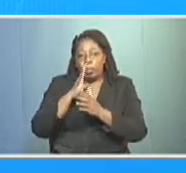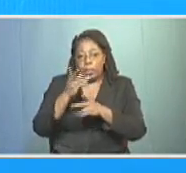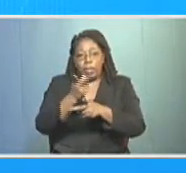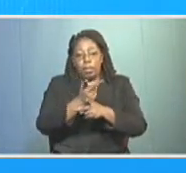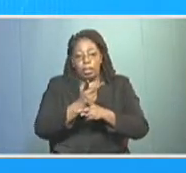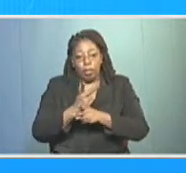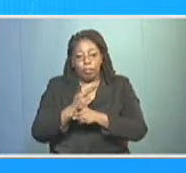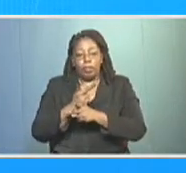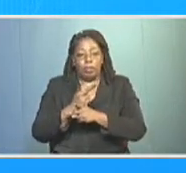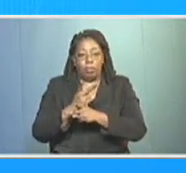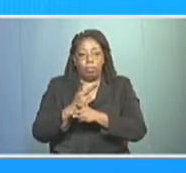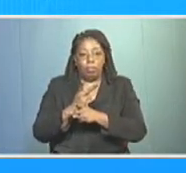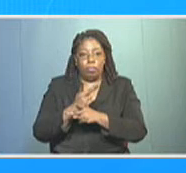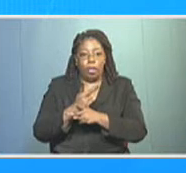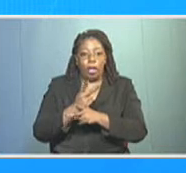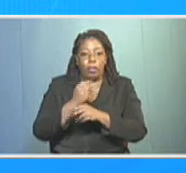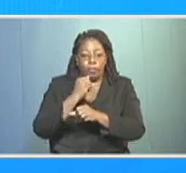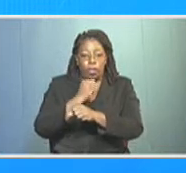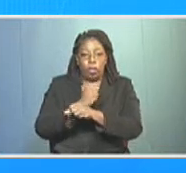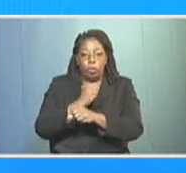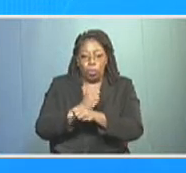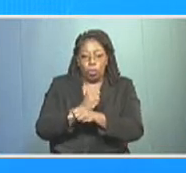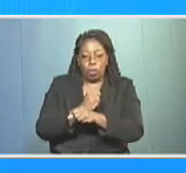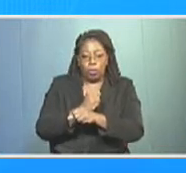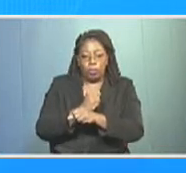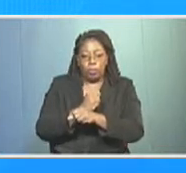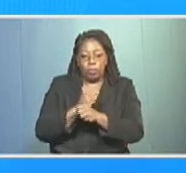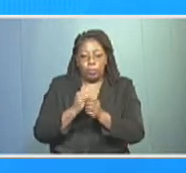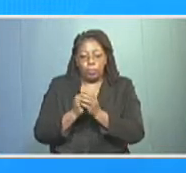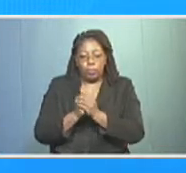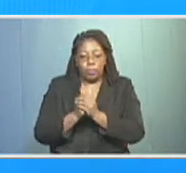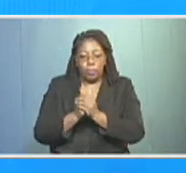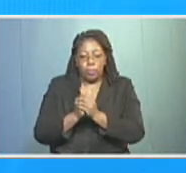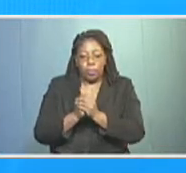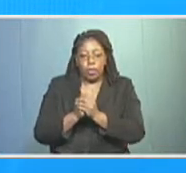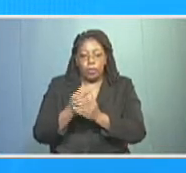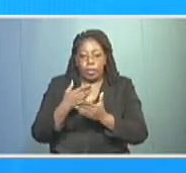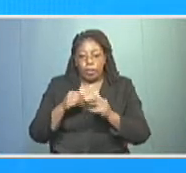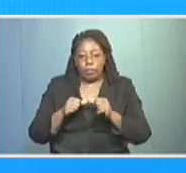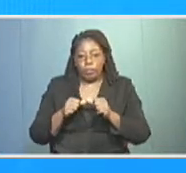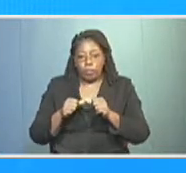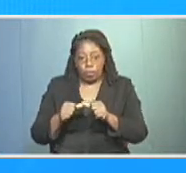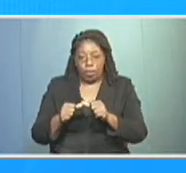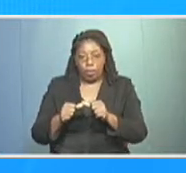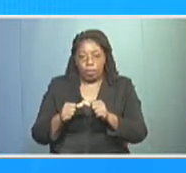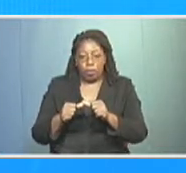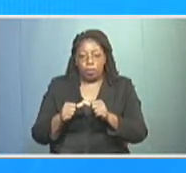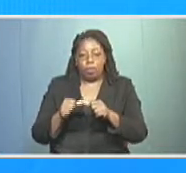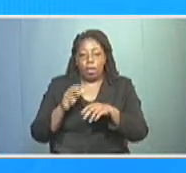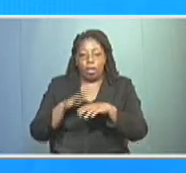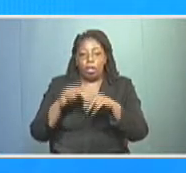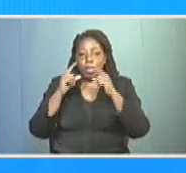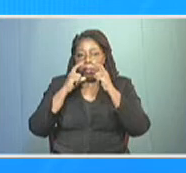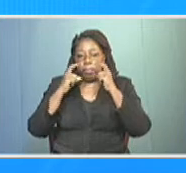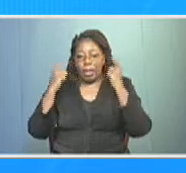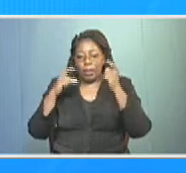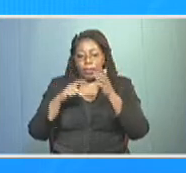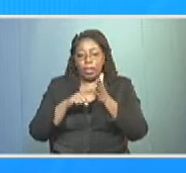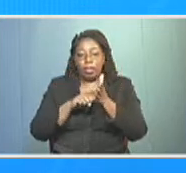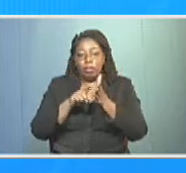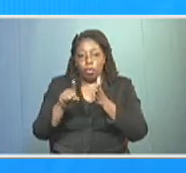they were before the emergency order expired. Persons are still social distancing, wearing their masks and avoiding